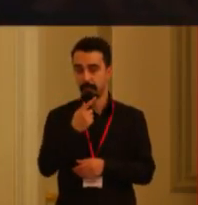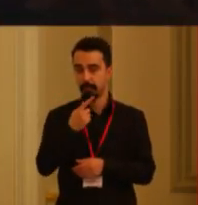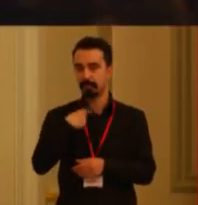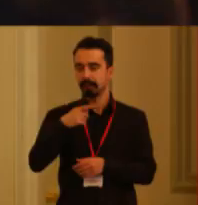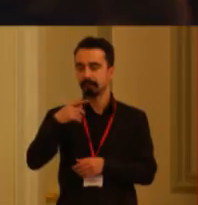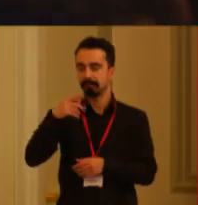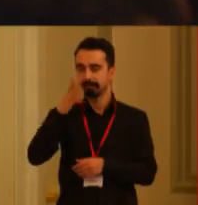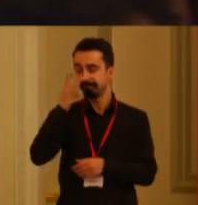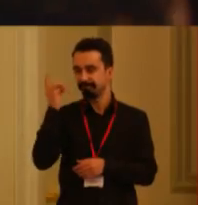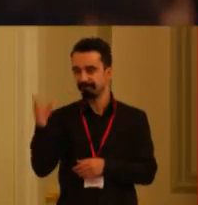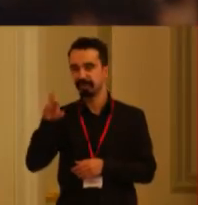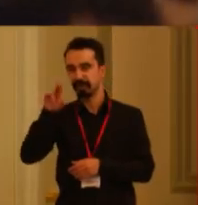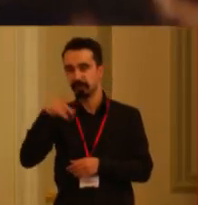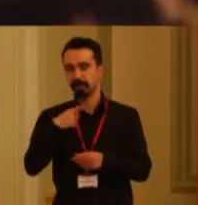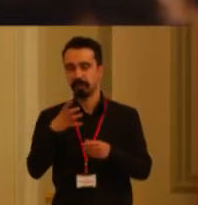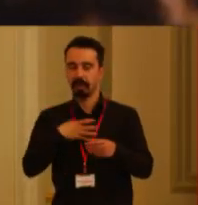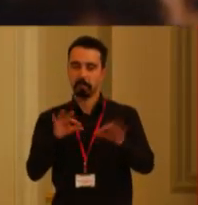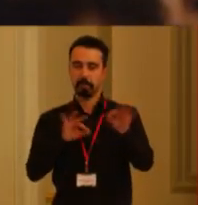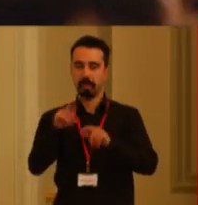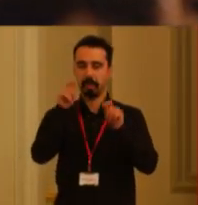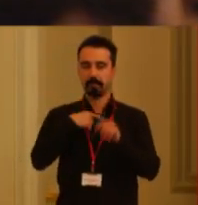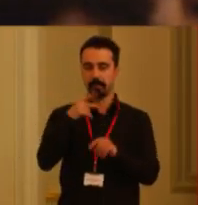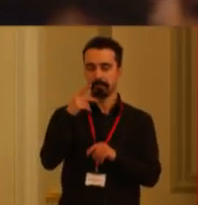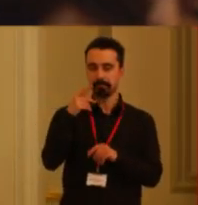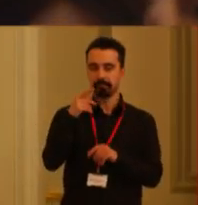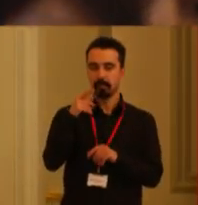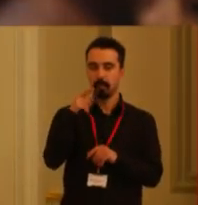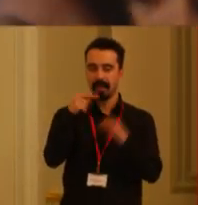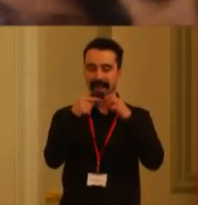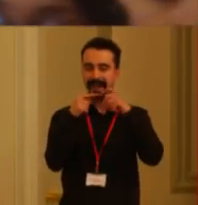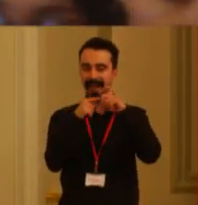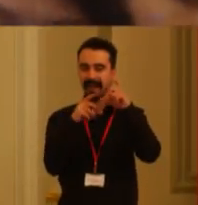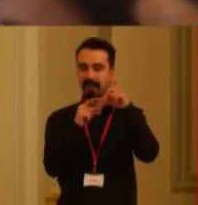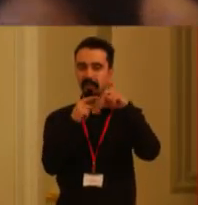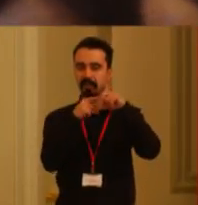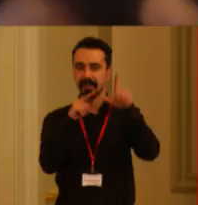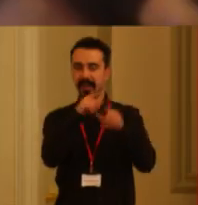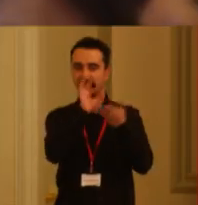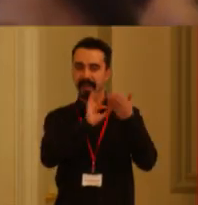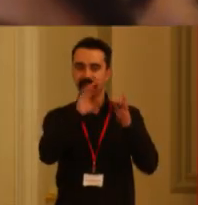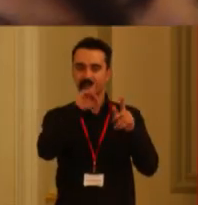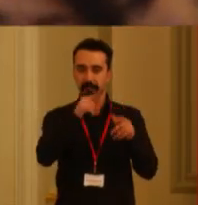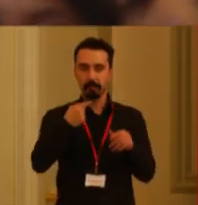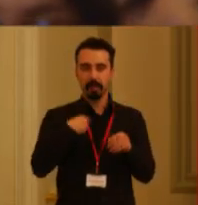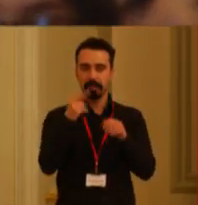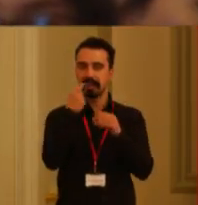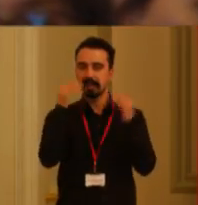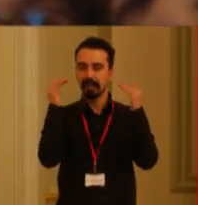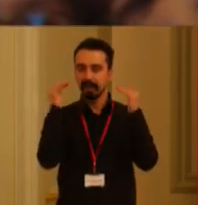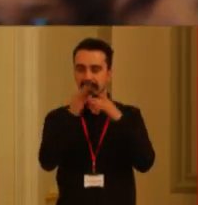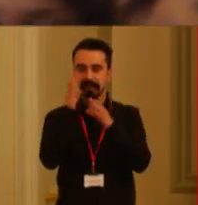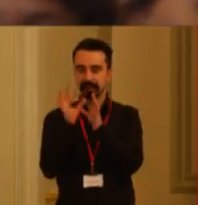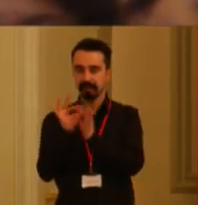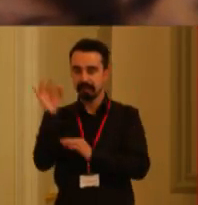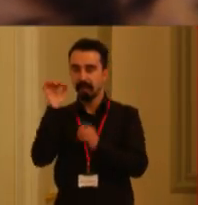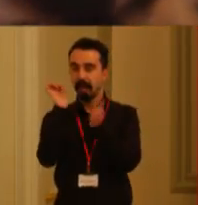I said, and I challenged him, I said, fine, then I'll go. Okay, if you don't support me, I don't care. So I